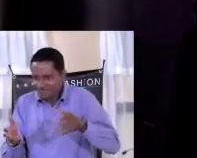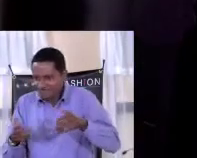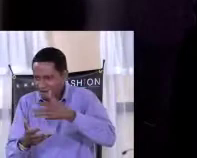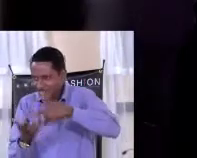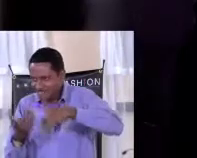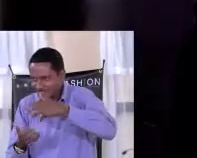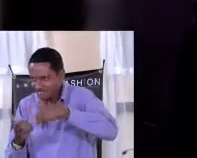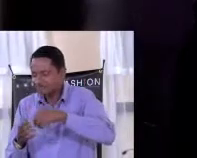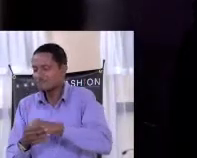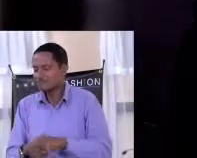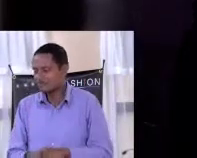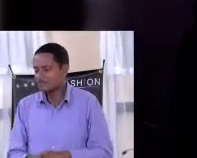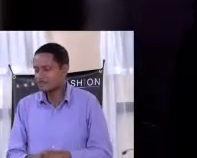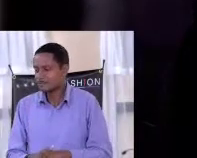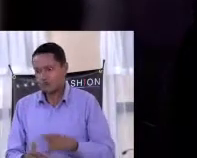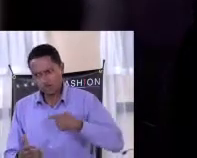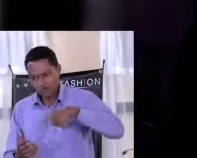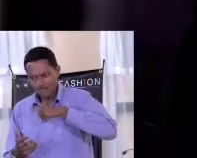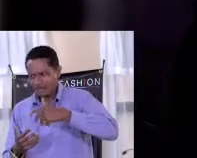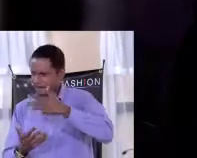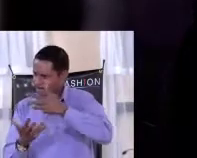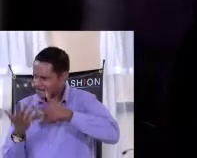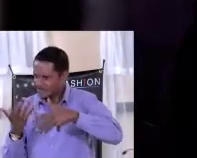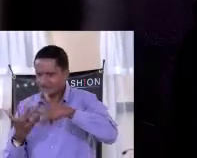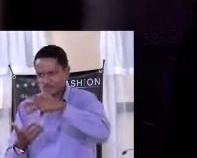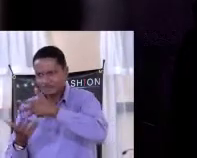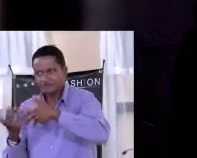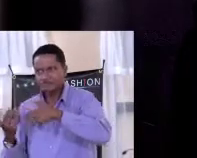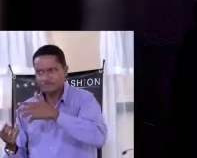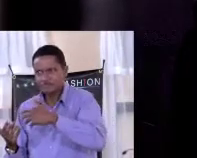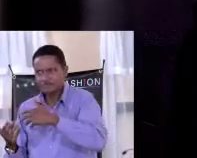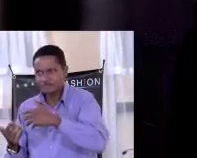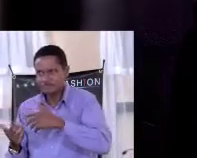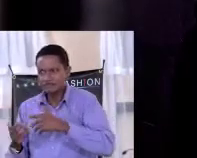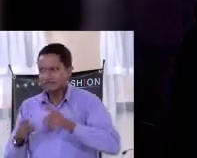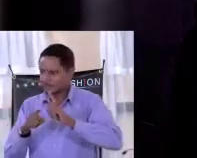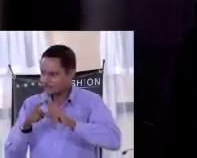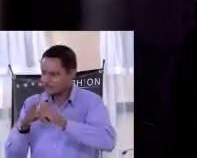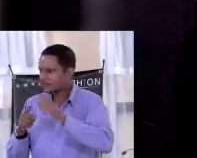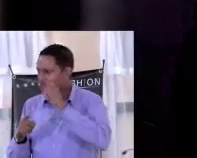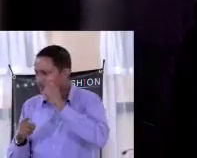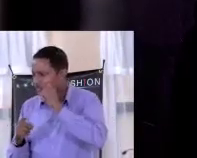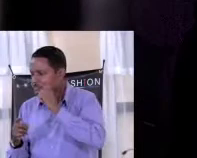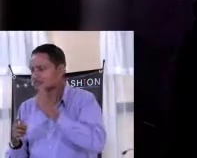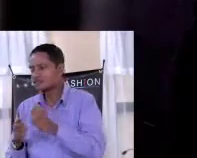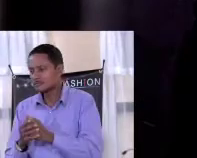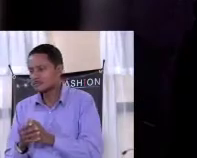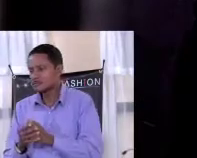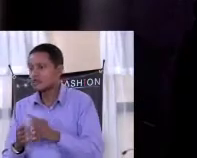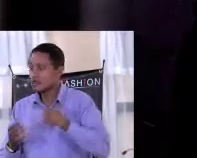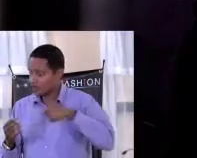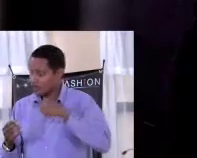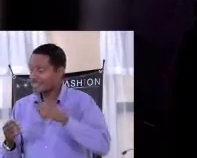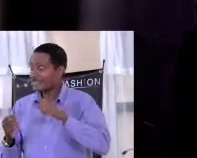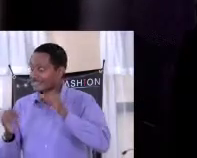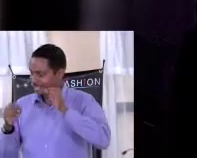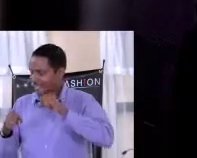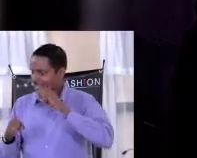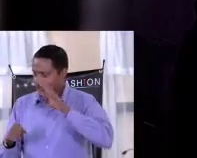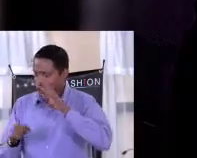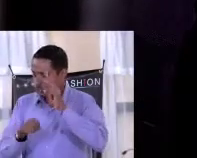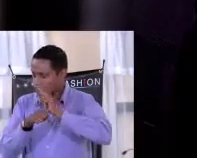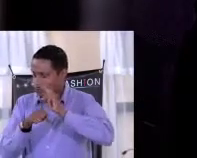cosmopolitan reference to apply to our creative endeavor because of our